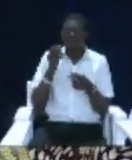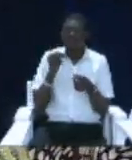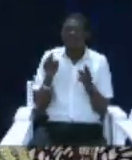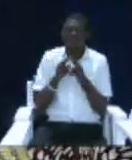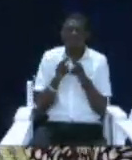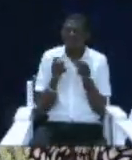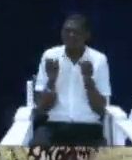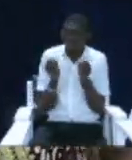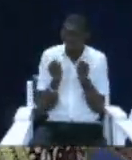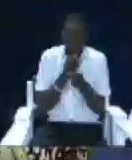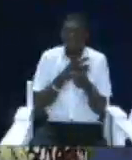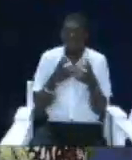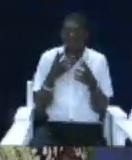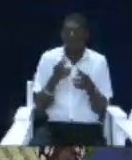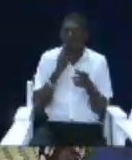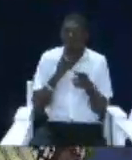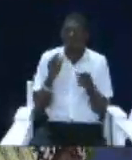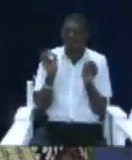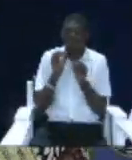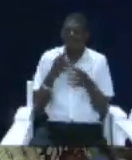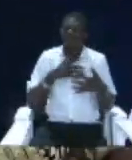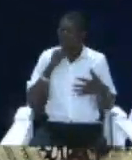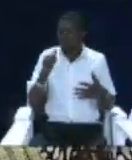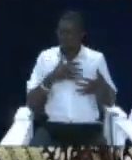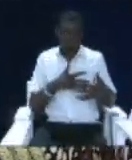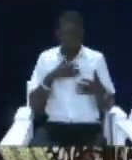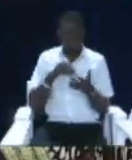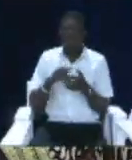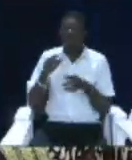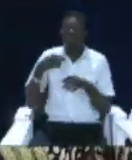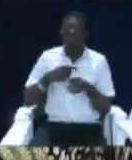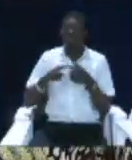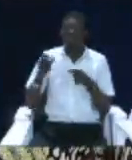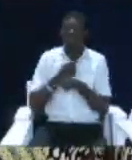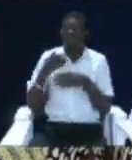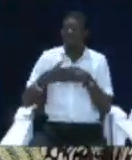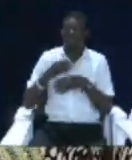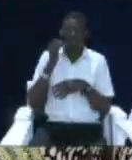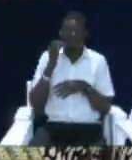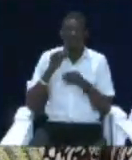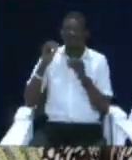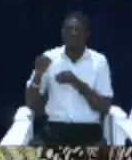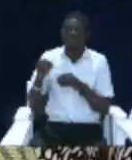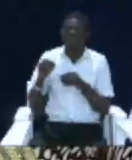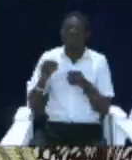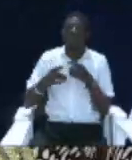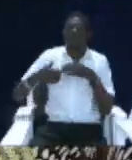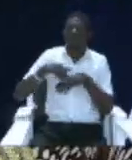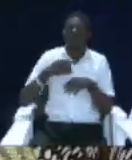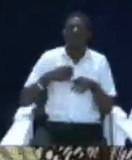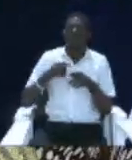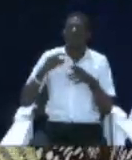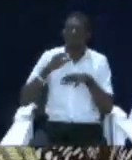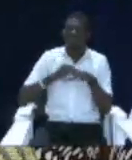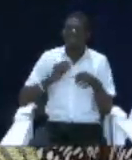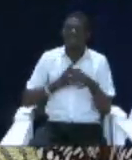cold and heavy. Truly, Mama was not breathing again. So we had to take Mama home, put cotton wool cover, and we started calling